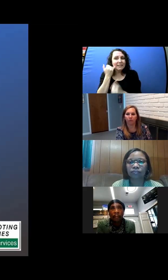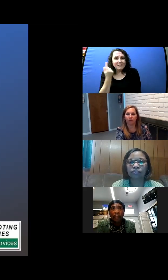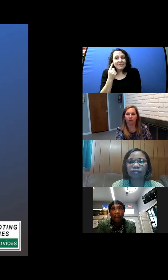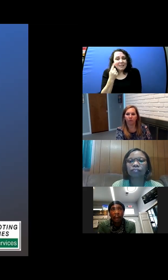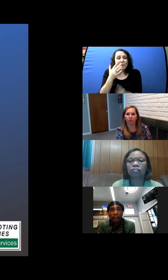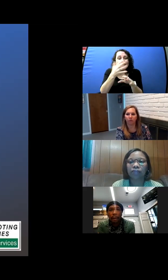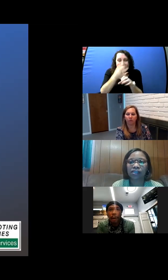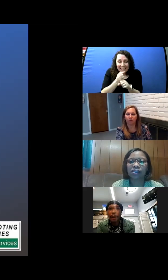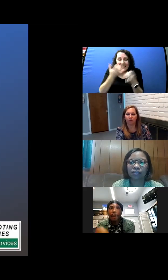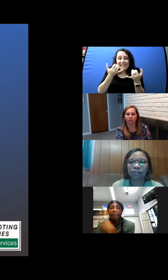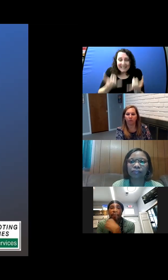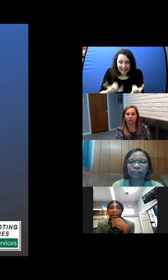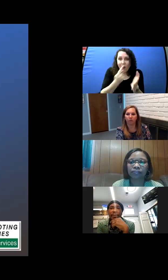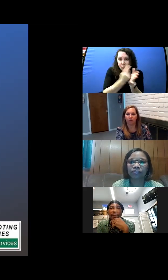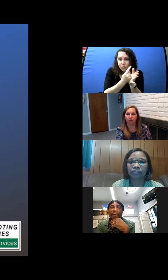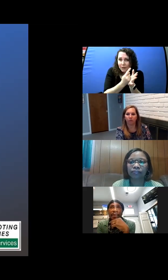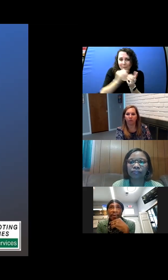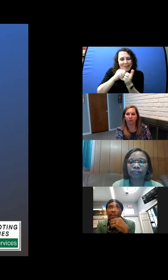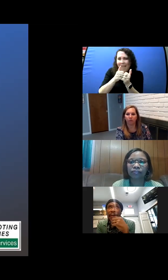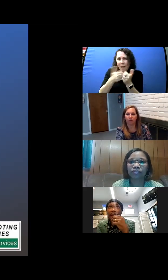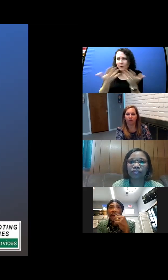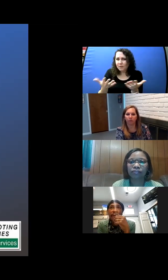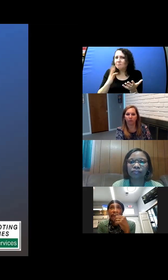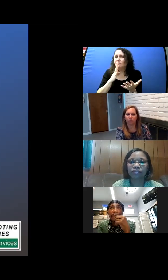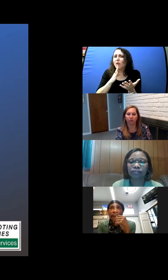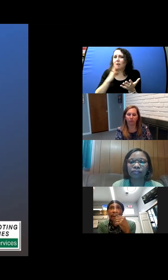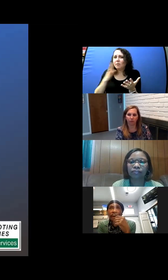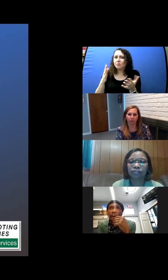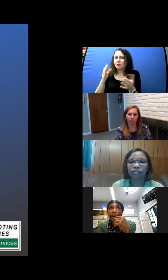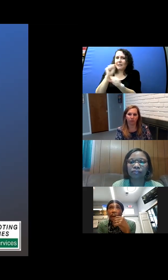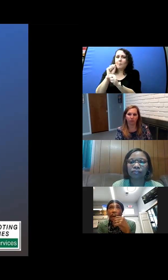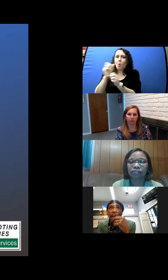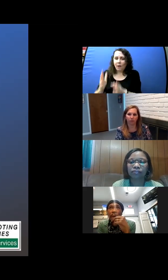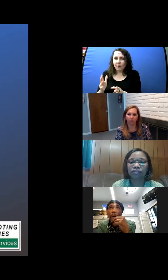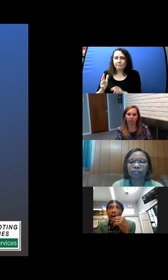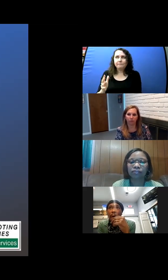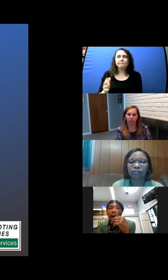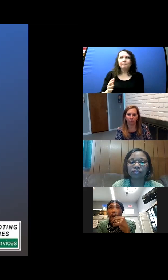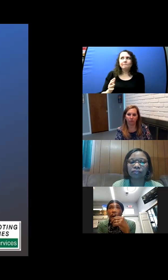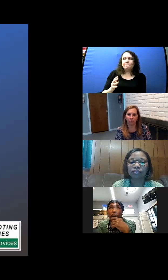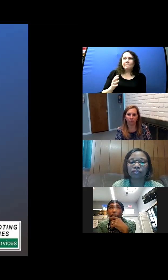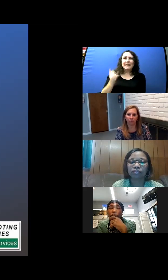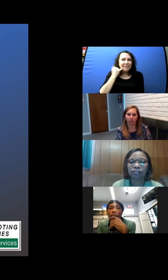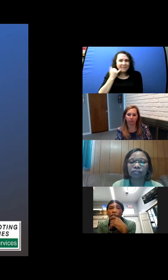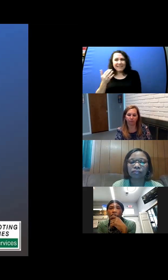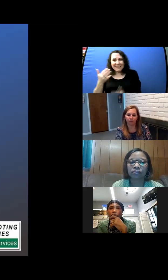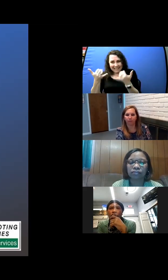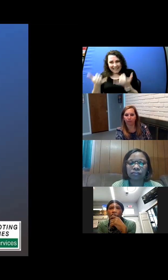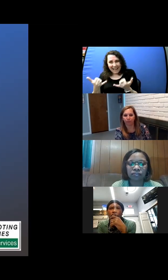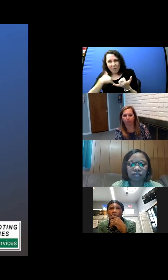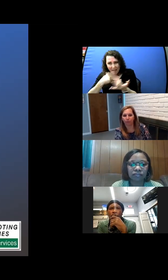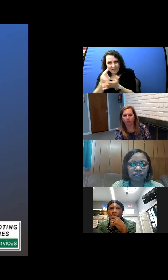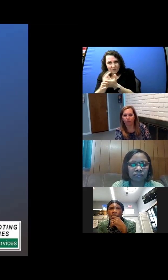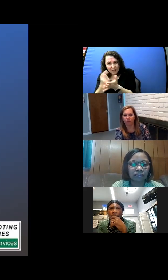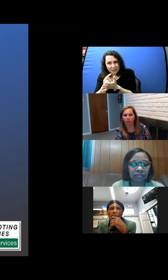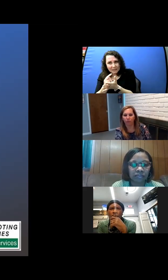That's a good one. One is receiving treatment. Well, this can be, Ms. Kaplan, if you